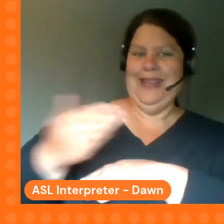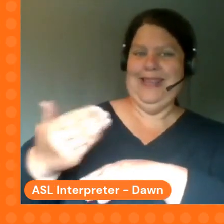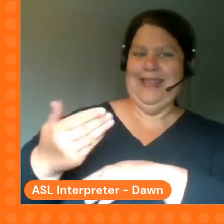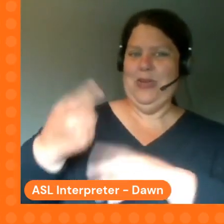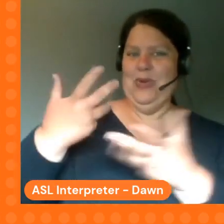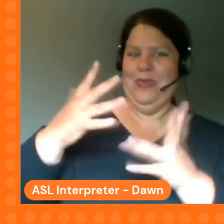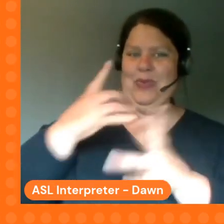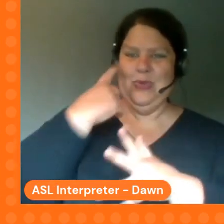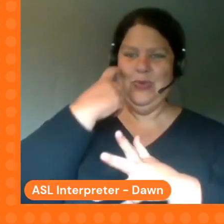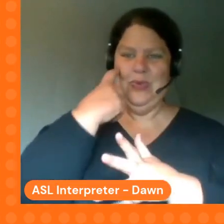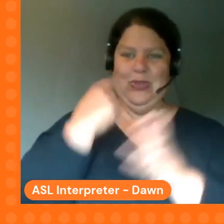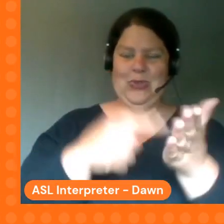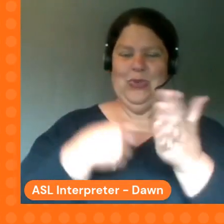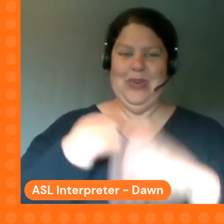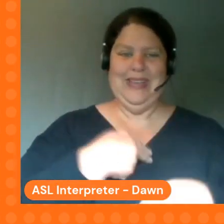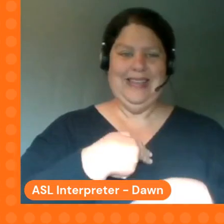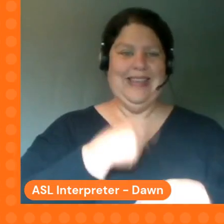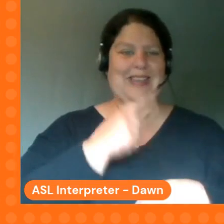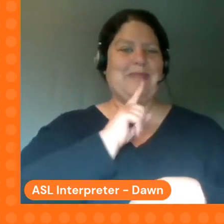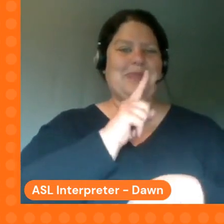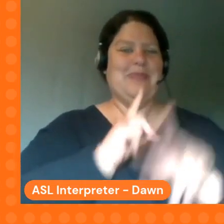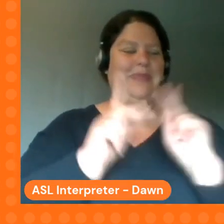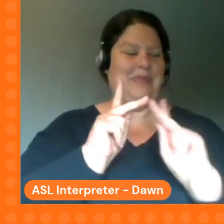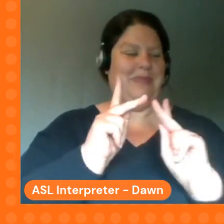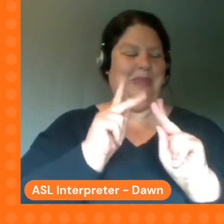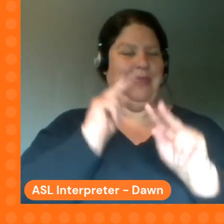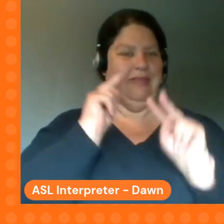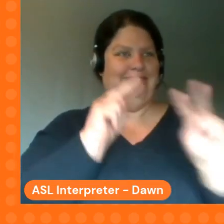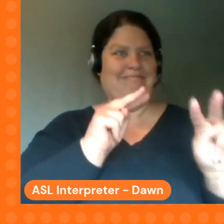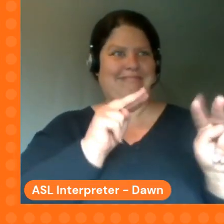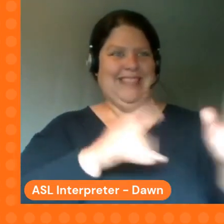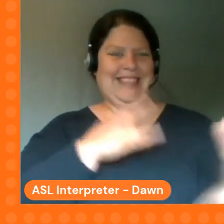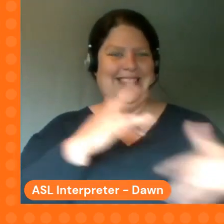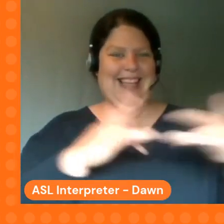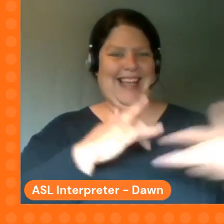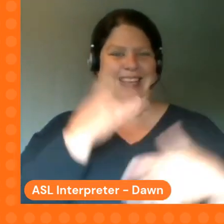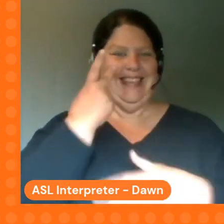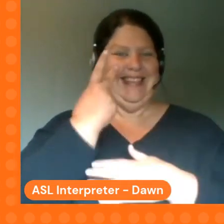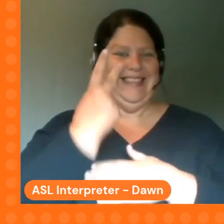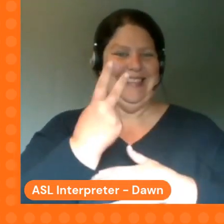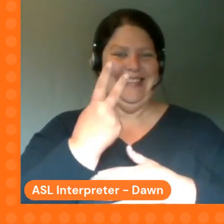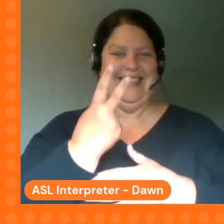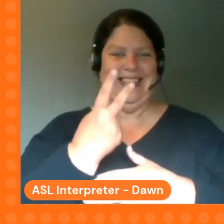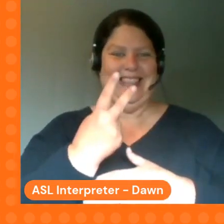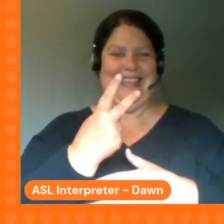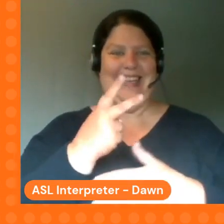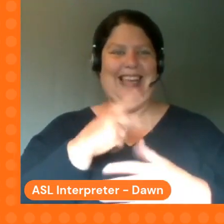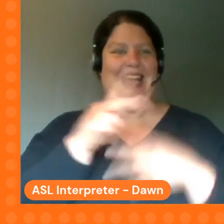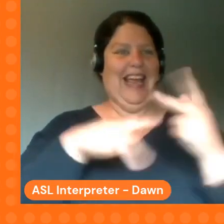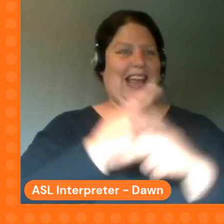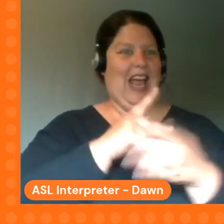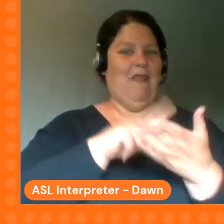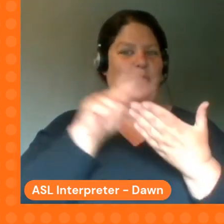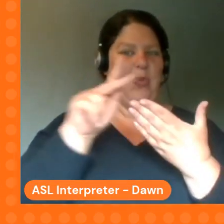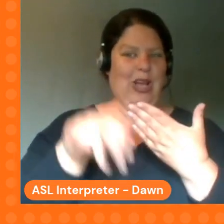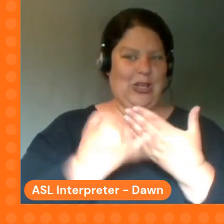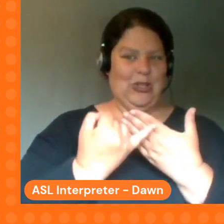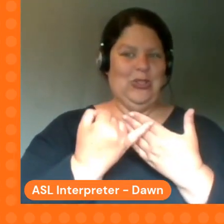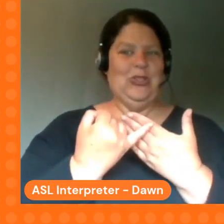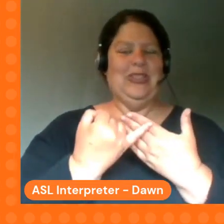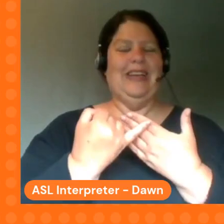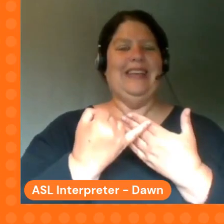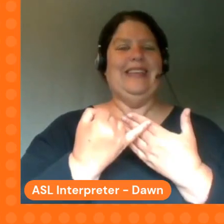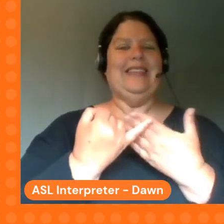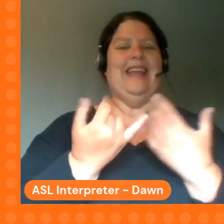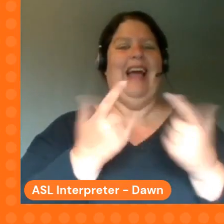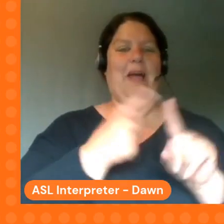I'm I'm sure people are looking forward to seeing like even the kind of scratch projects that come out of these things. So yeah,